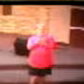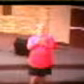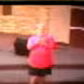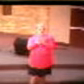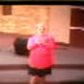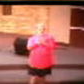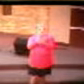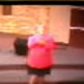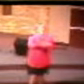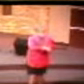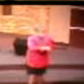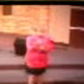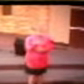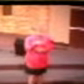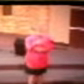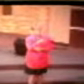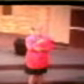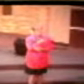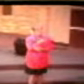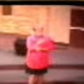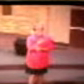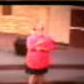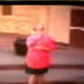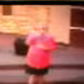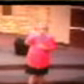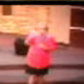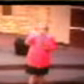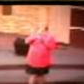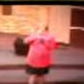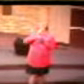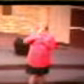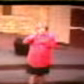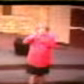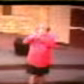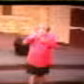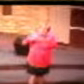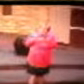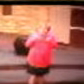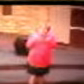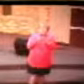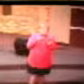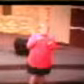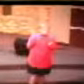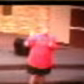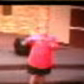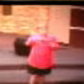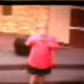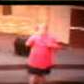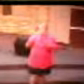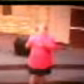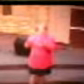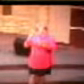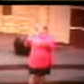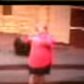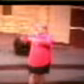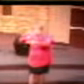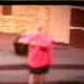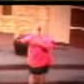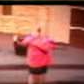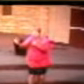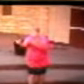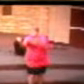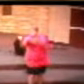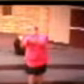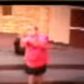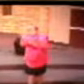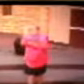showed us the way, and because we are empowered by the Holy Spirit, we will cross every boundary to reach every